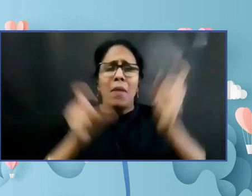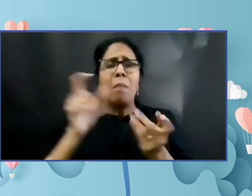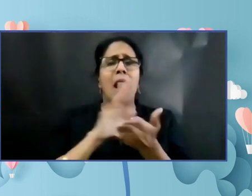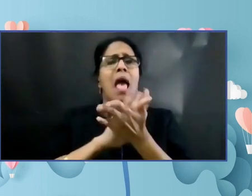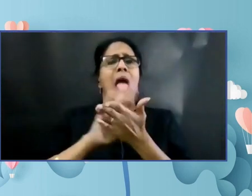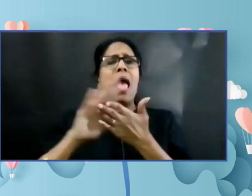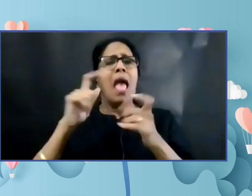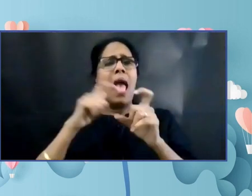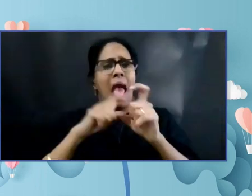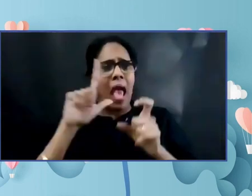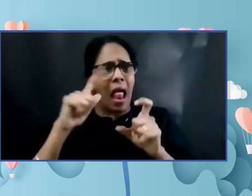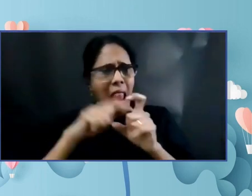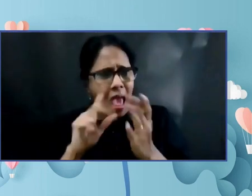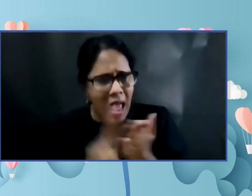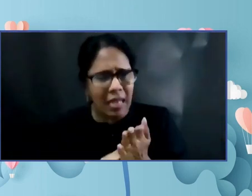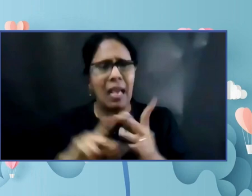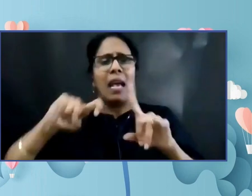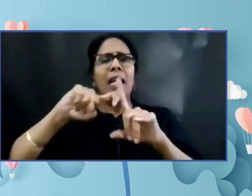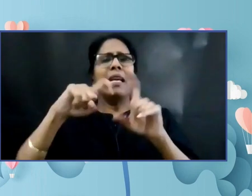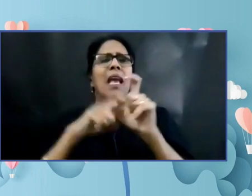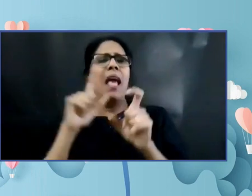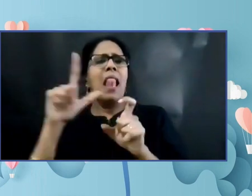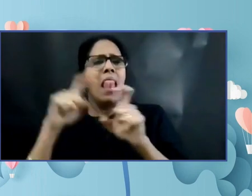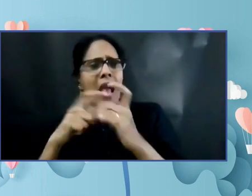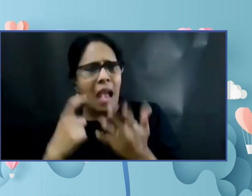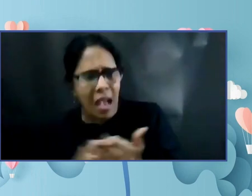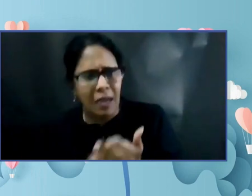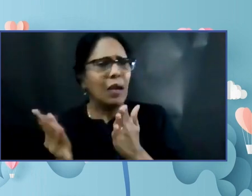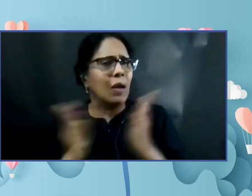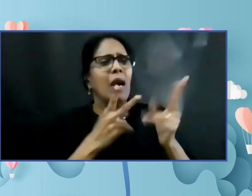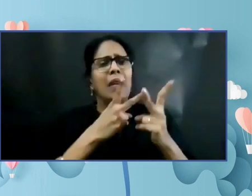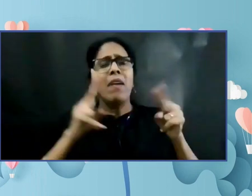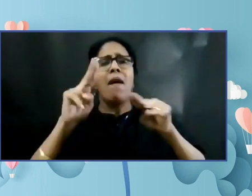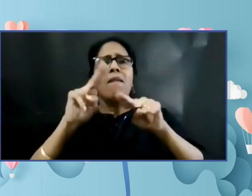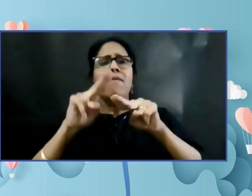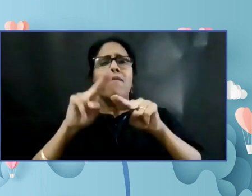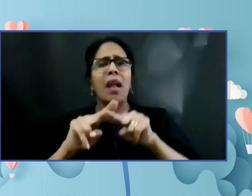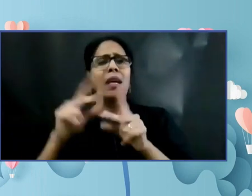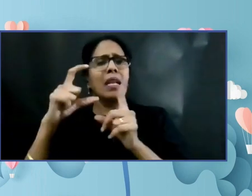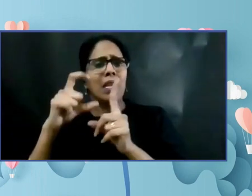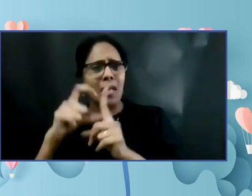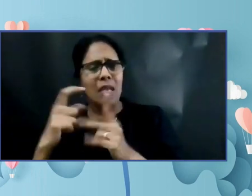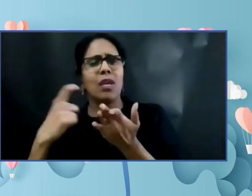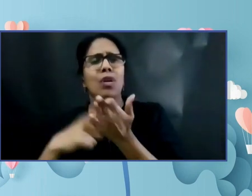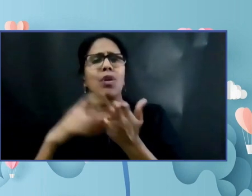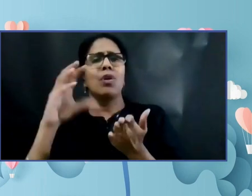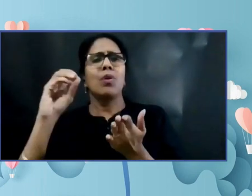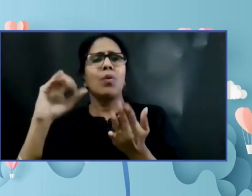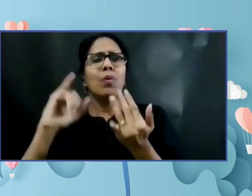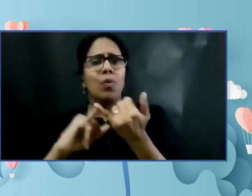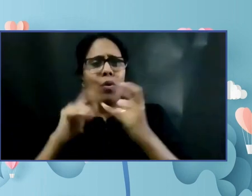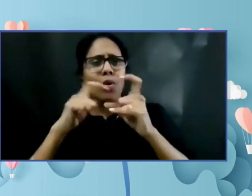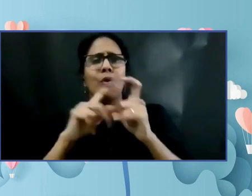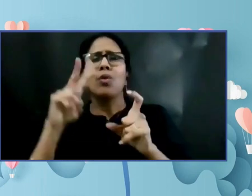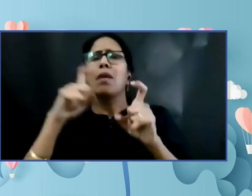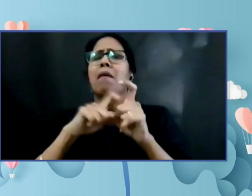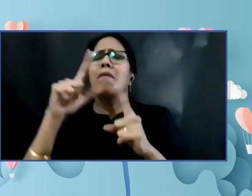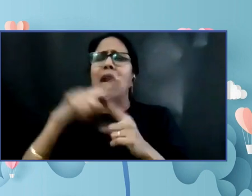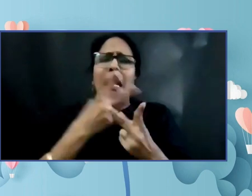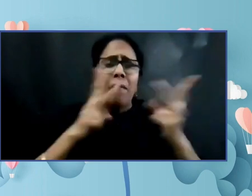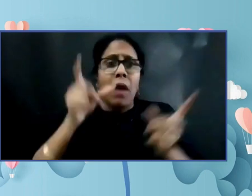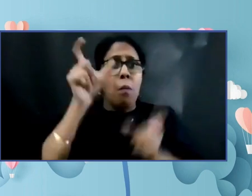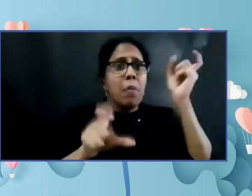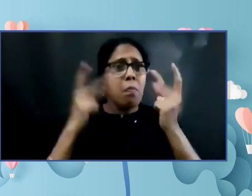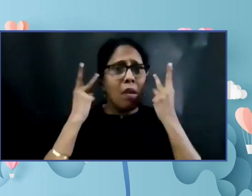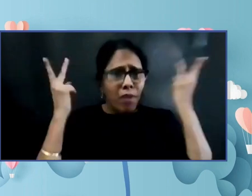President Franklin D. Roosevelt. This world is amazing and awesome. And no matter